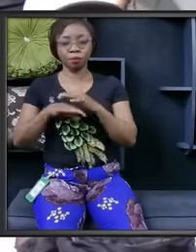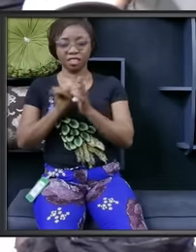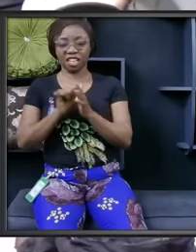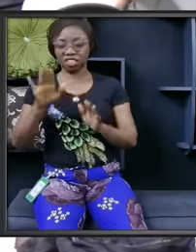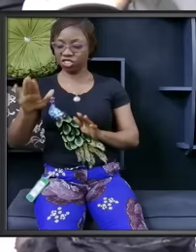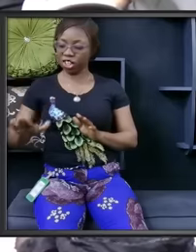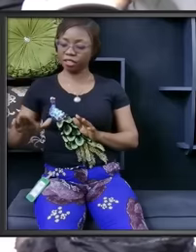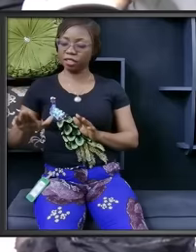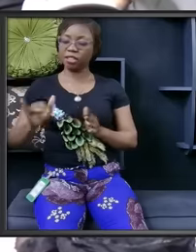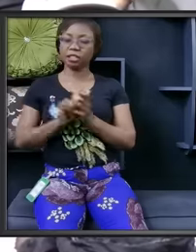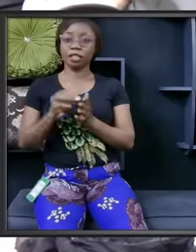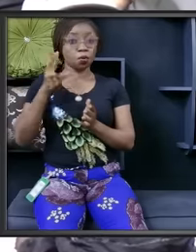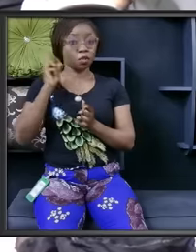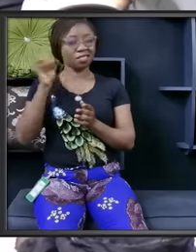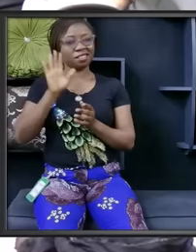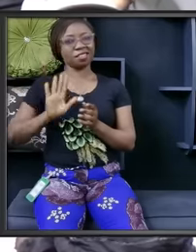Mm-hmm. So now around